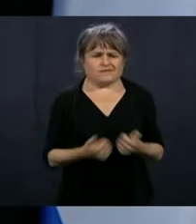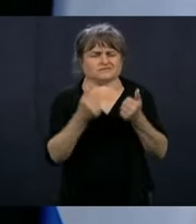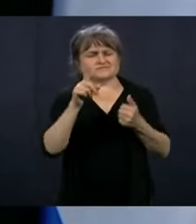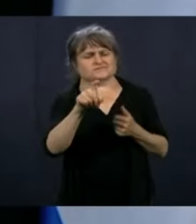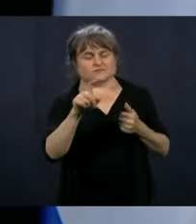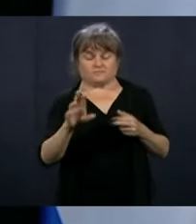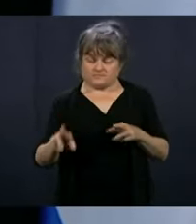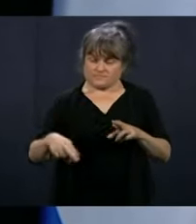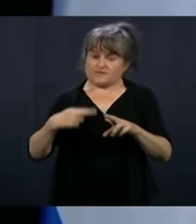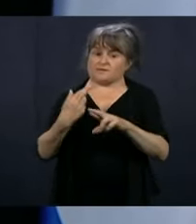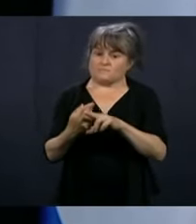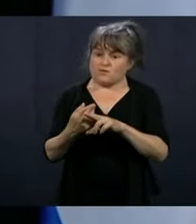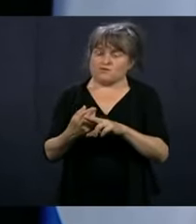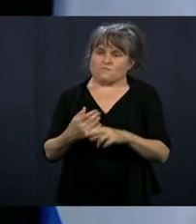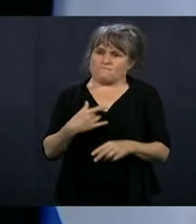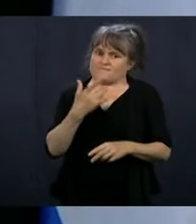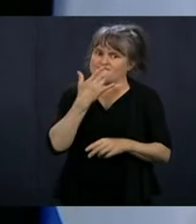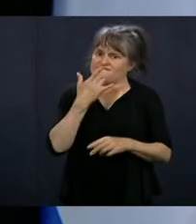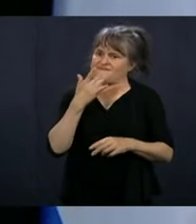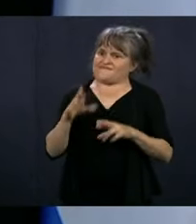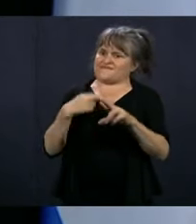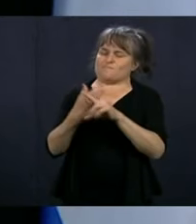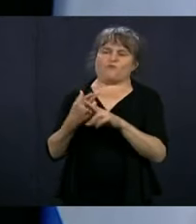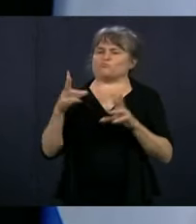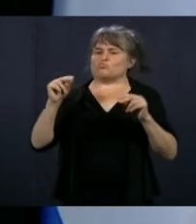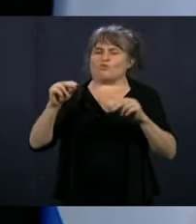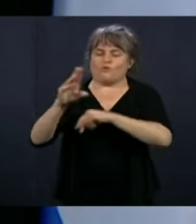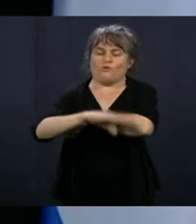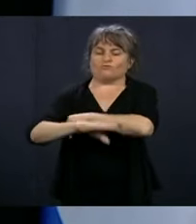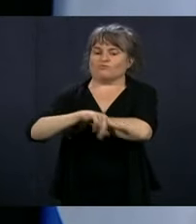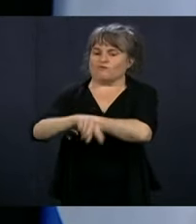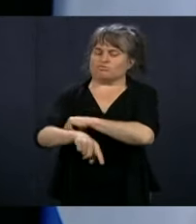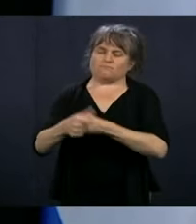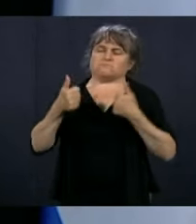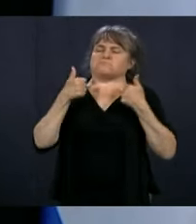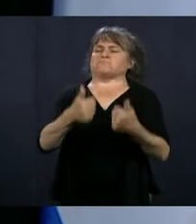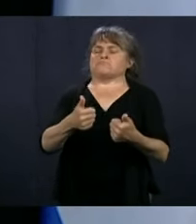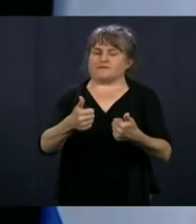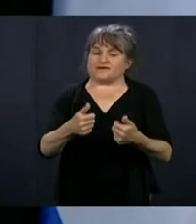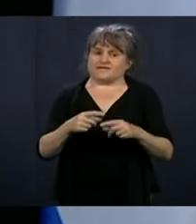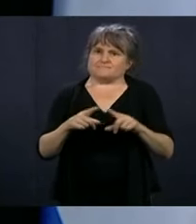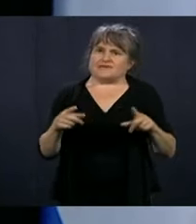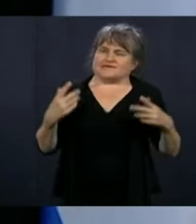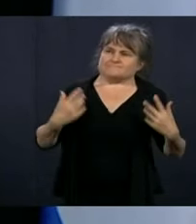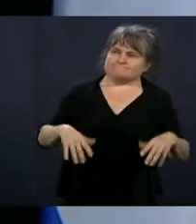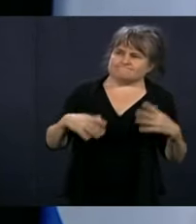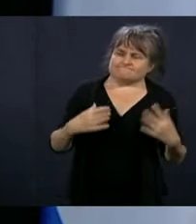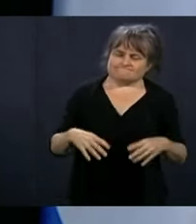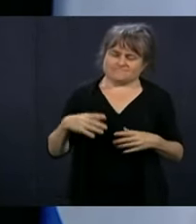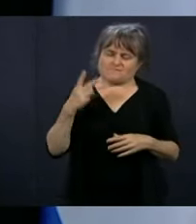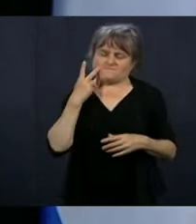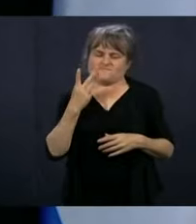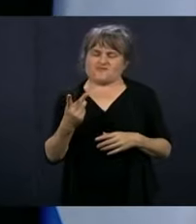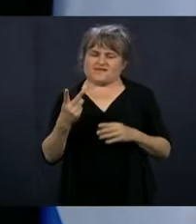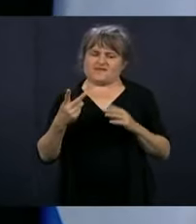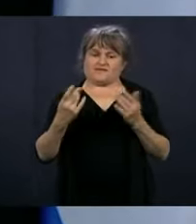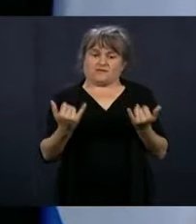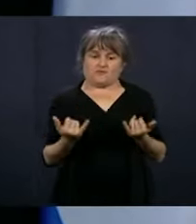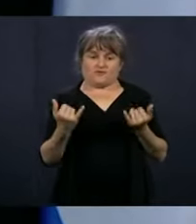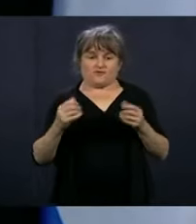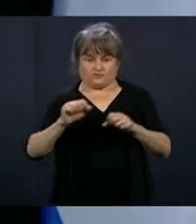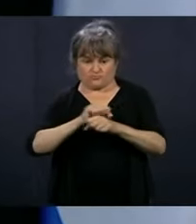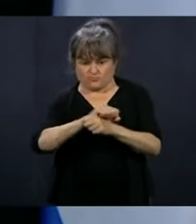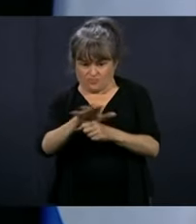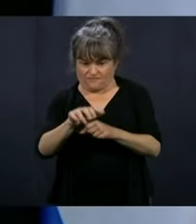Listen, I would love to say no, and I would love to say that in 2 months everything will be over. That would make me so happy. What we can see right now